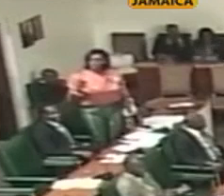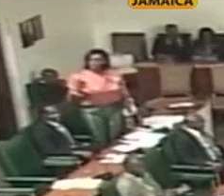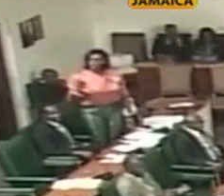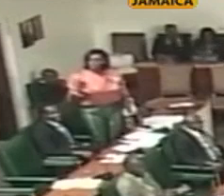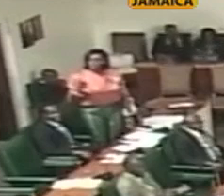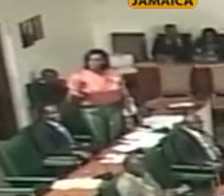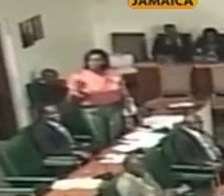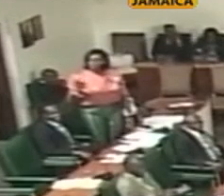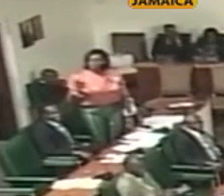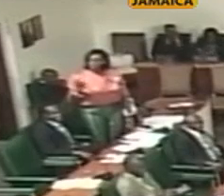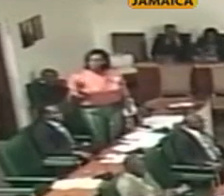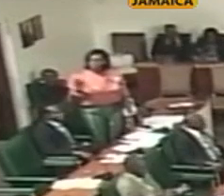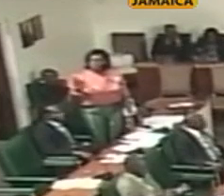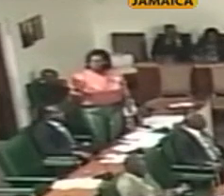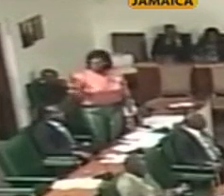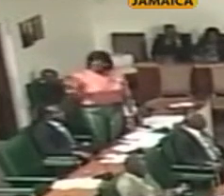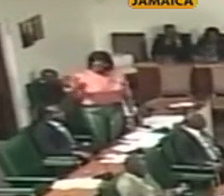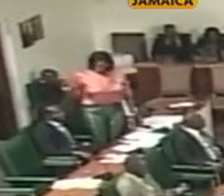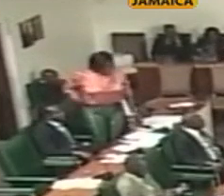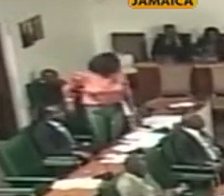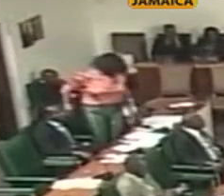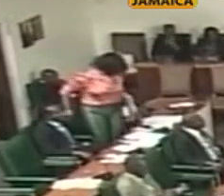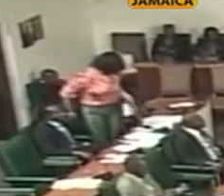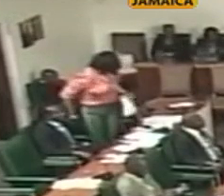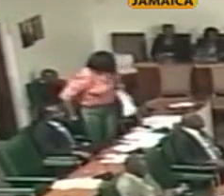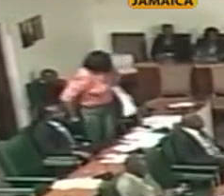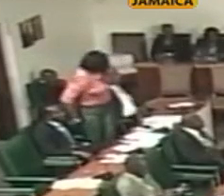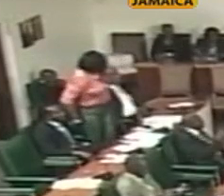As Parliament resume its sitting.